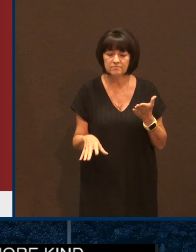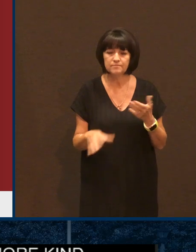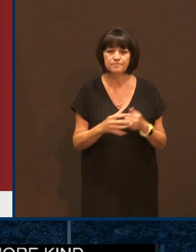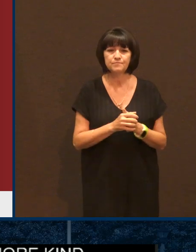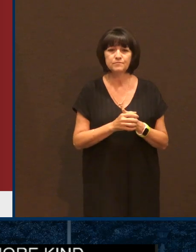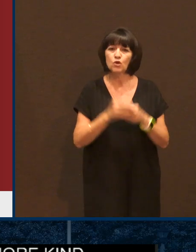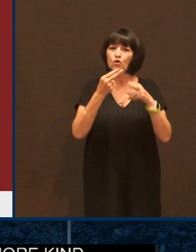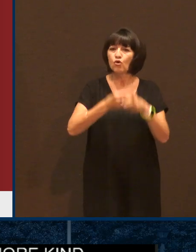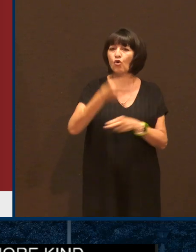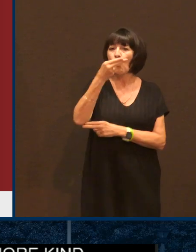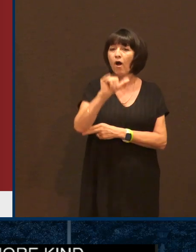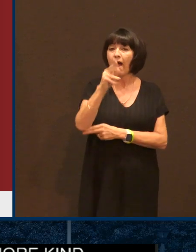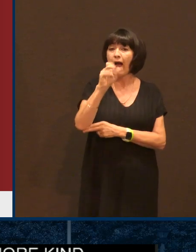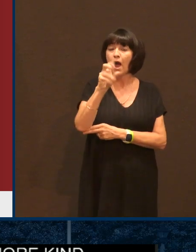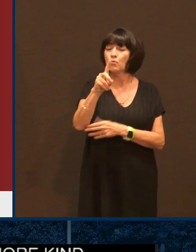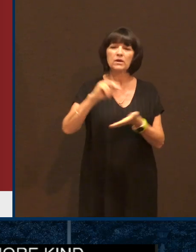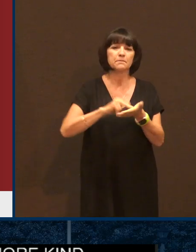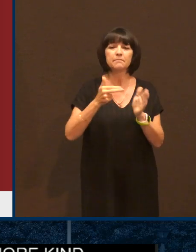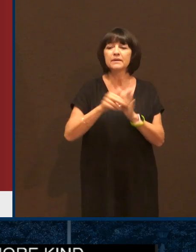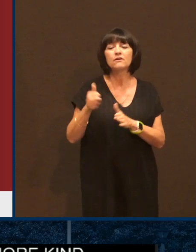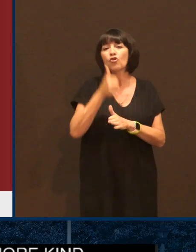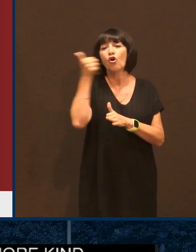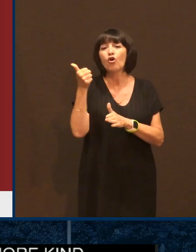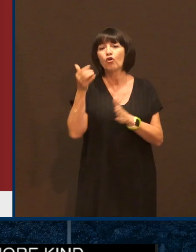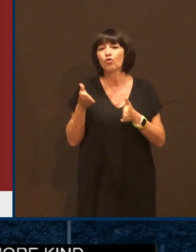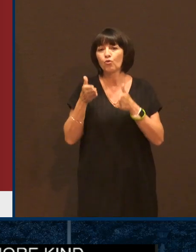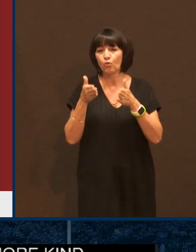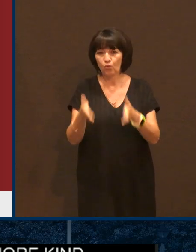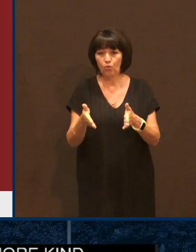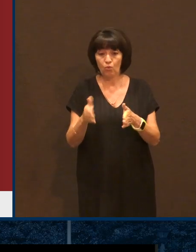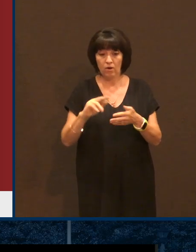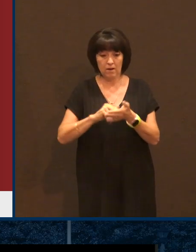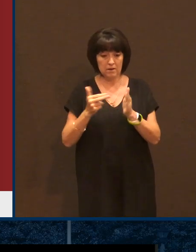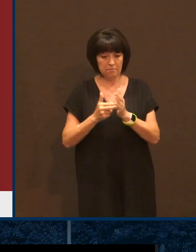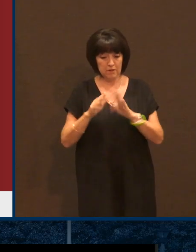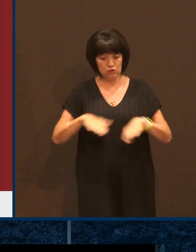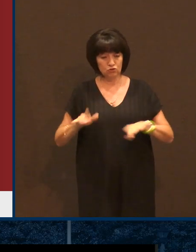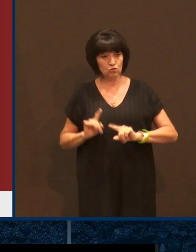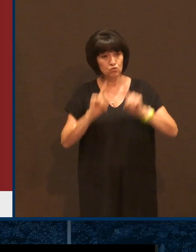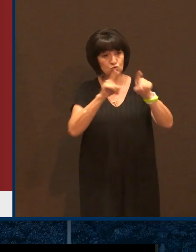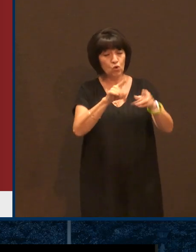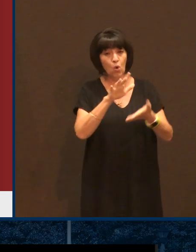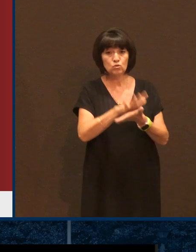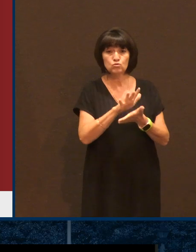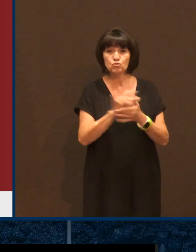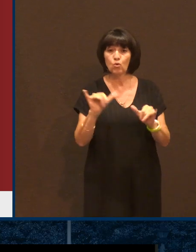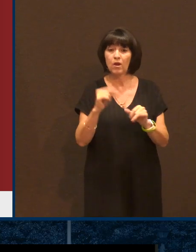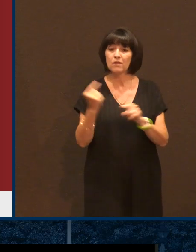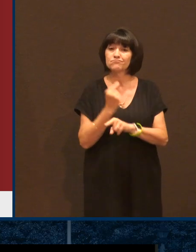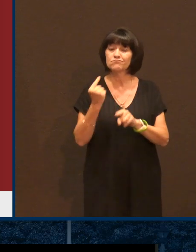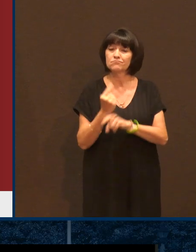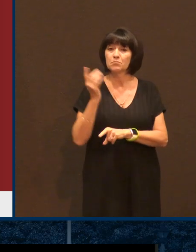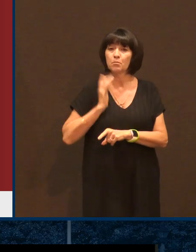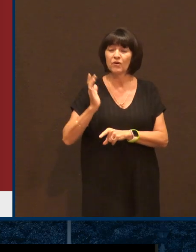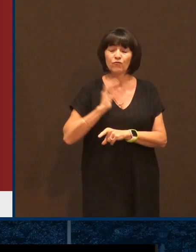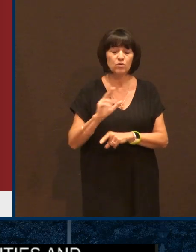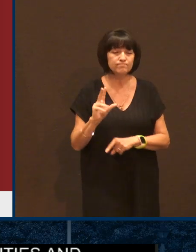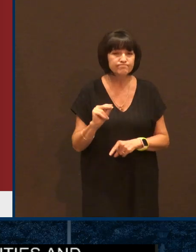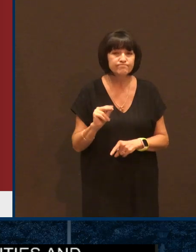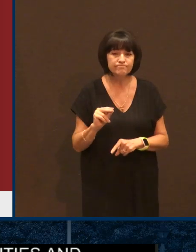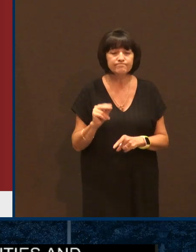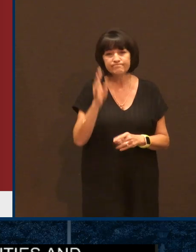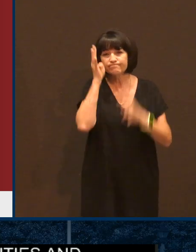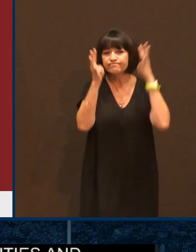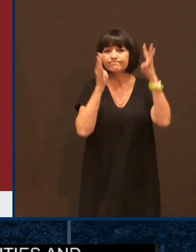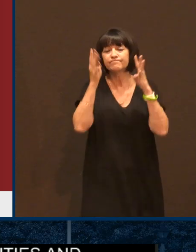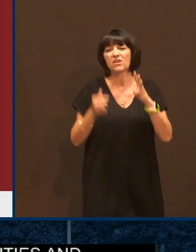effect of the coronavirus in communities and have to keep the school buildings closed. So Dr. Bunting, thank you for the good